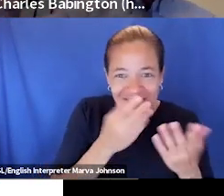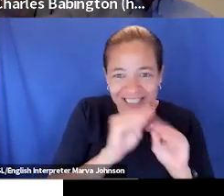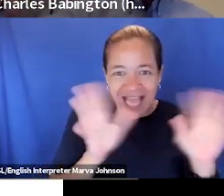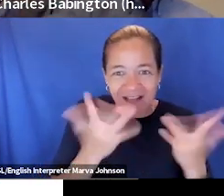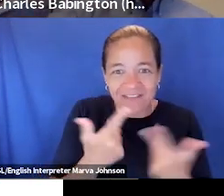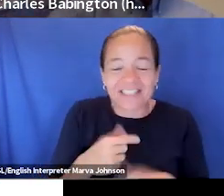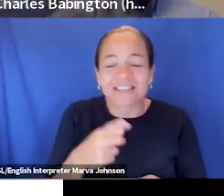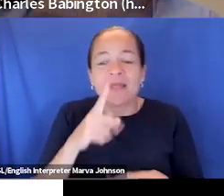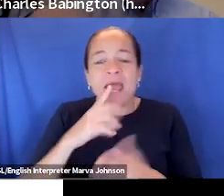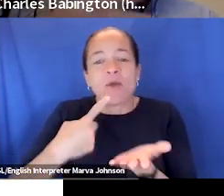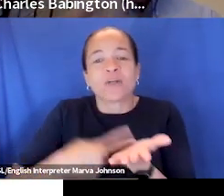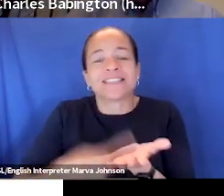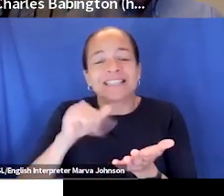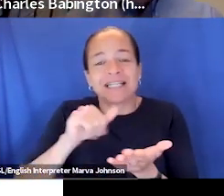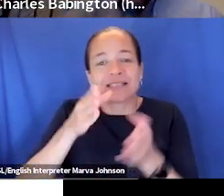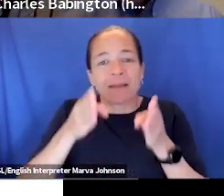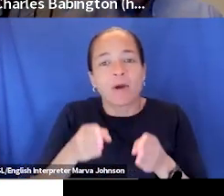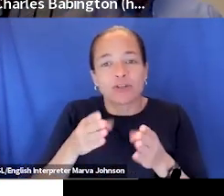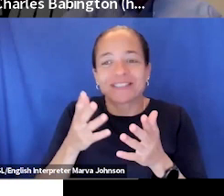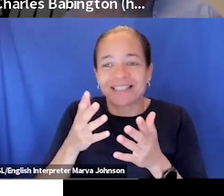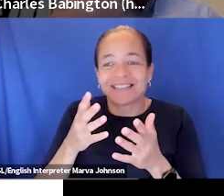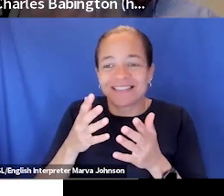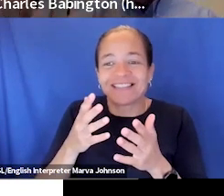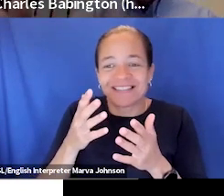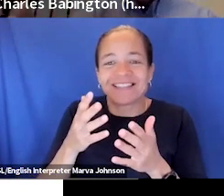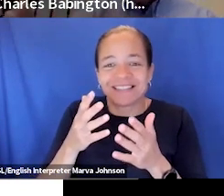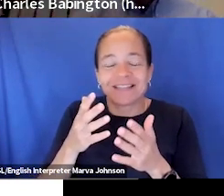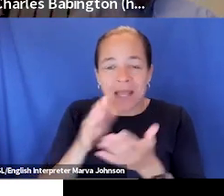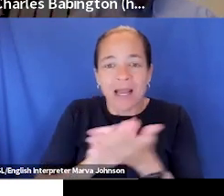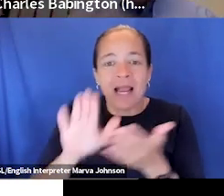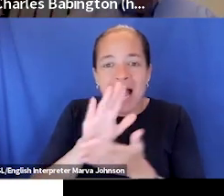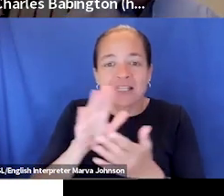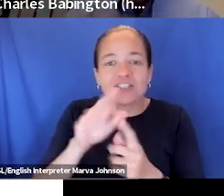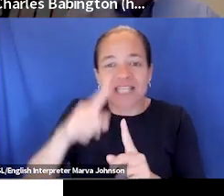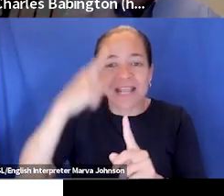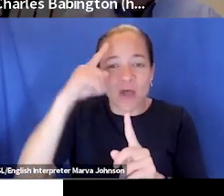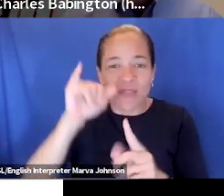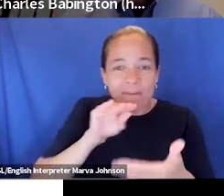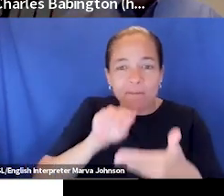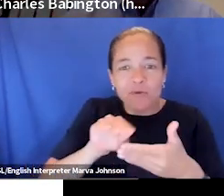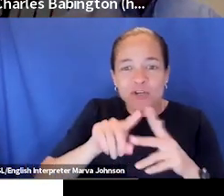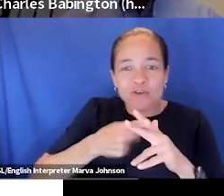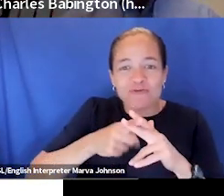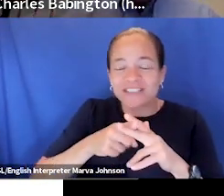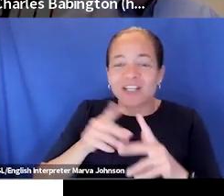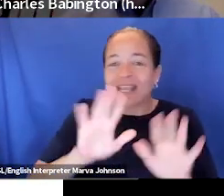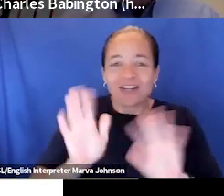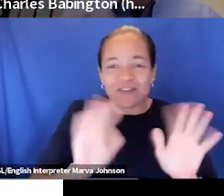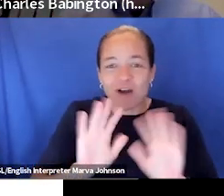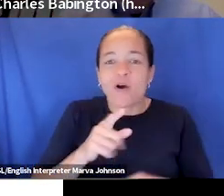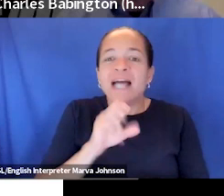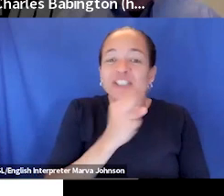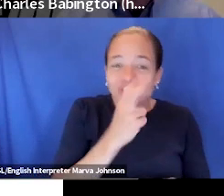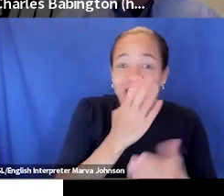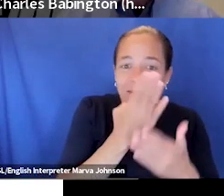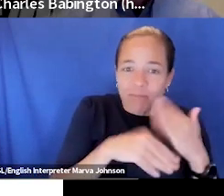education and credentials, and then they wanted to go back to the beginning of her life, and they thought they had to have a transition. No, you don't need a transition. She was born in Greenville. The